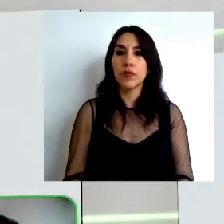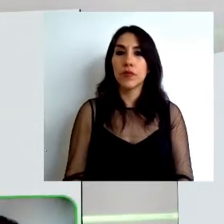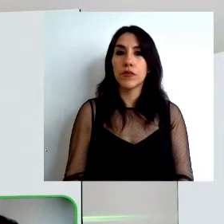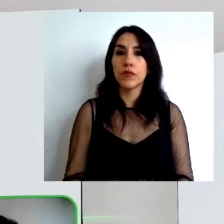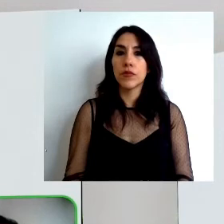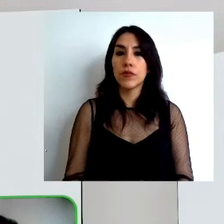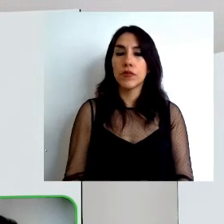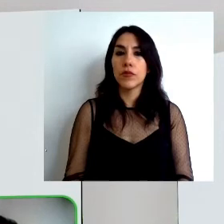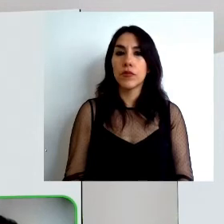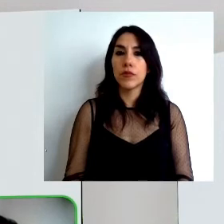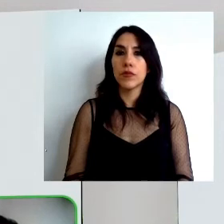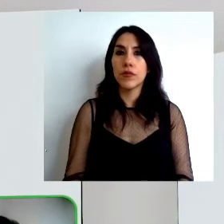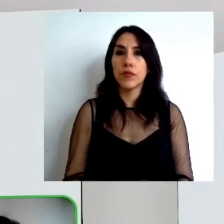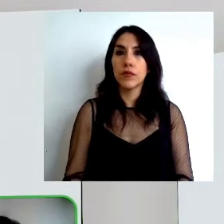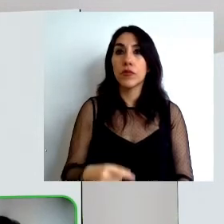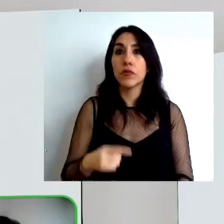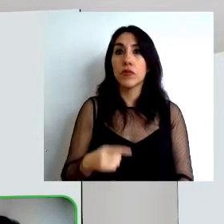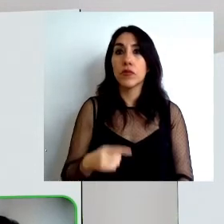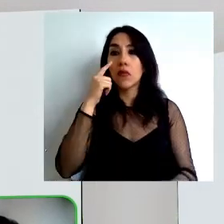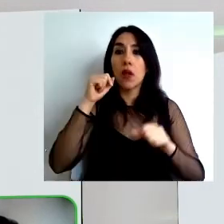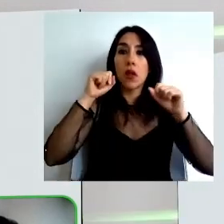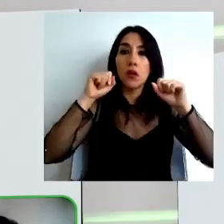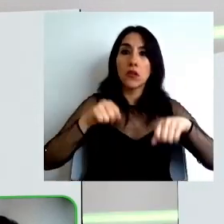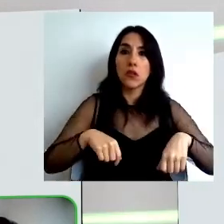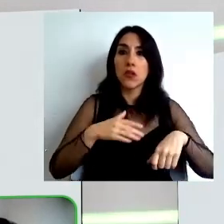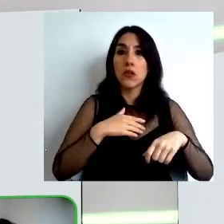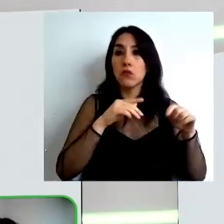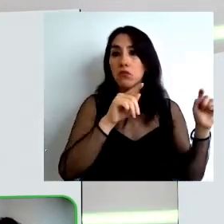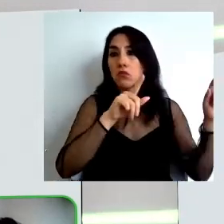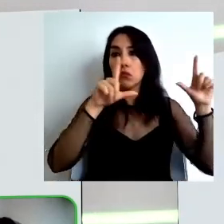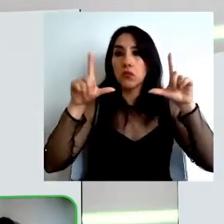scale your impact. And there's a